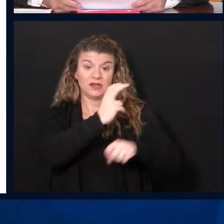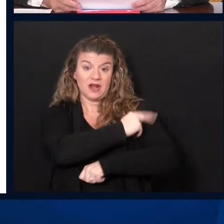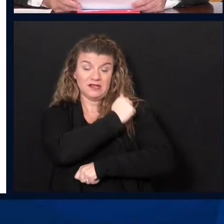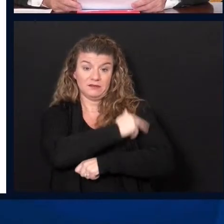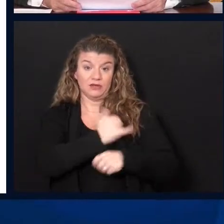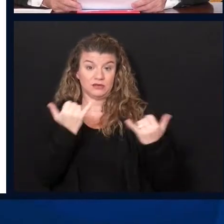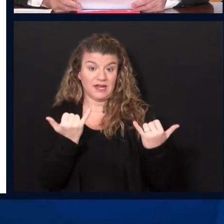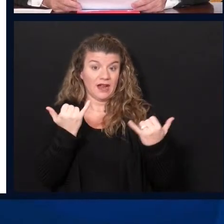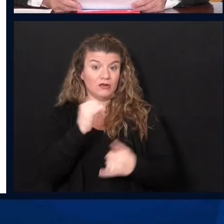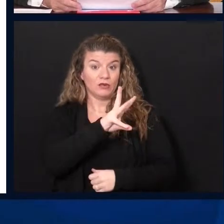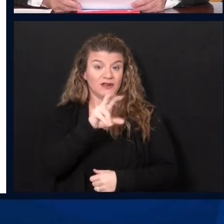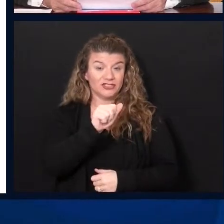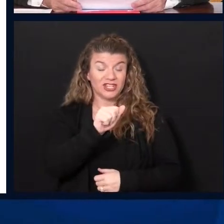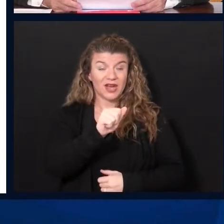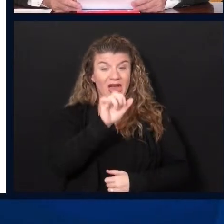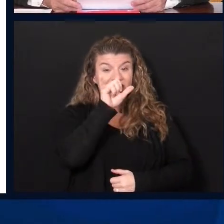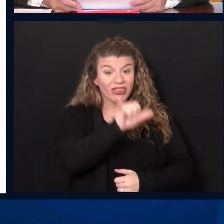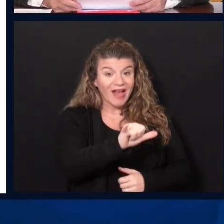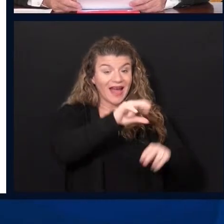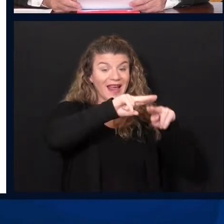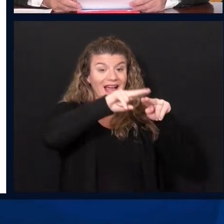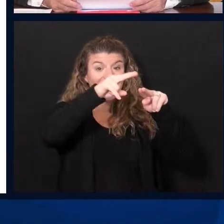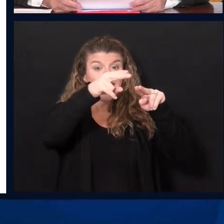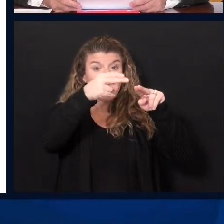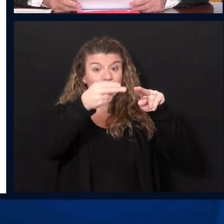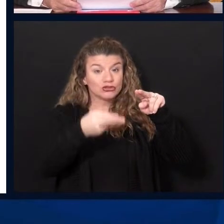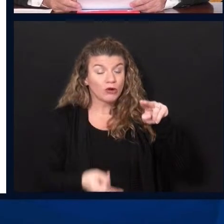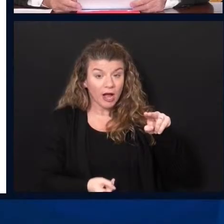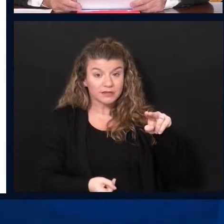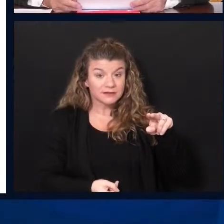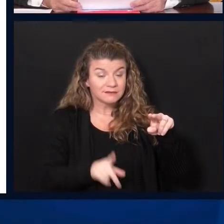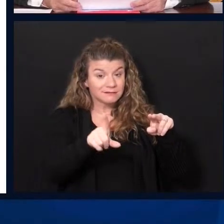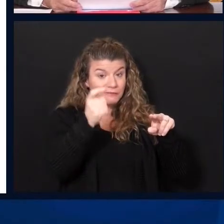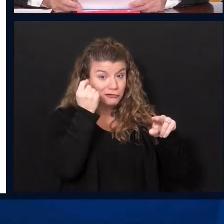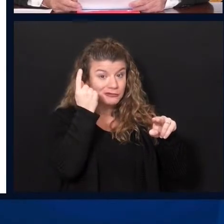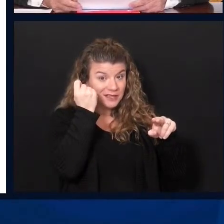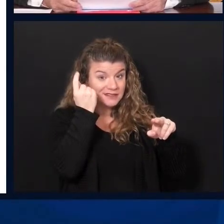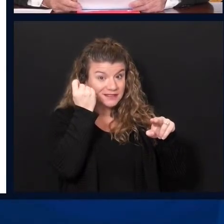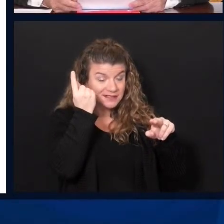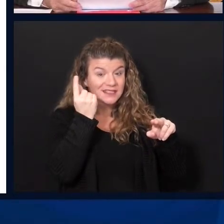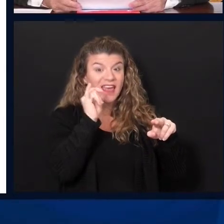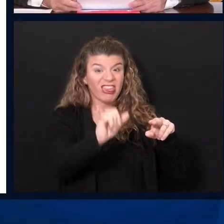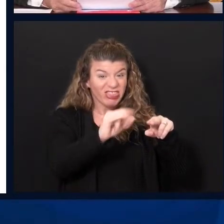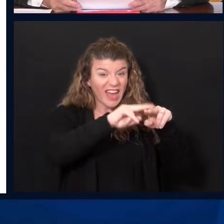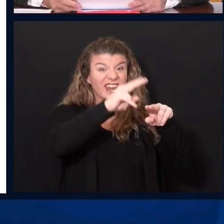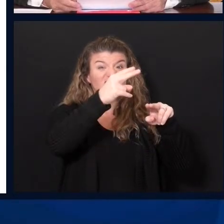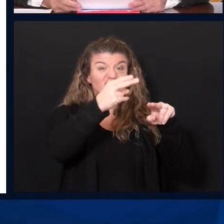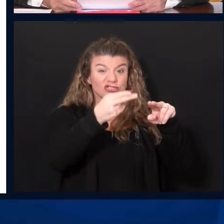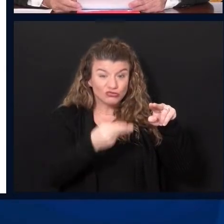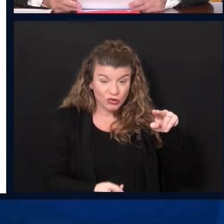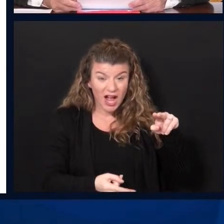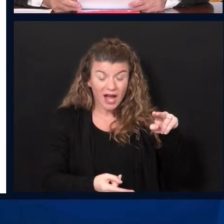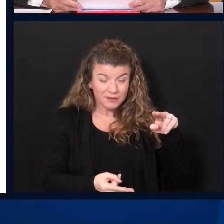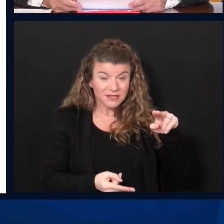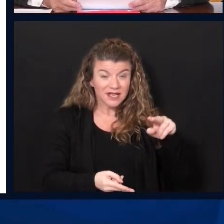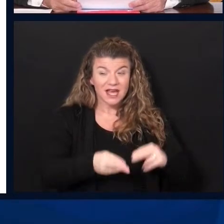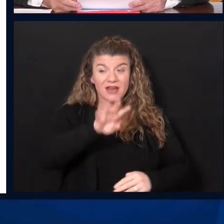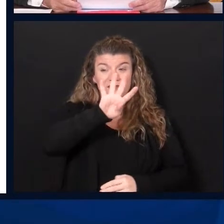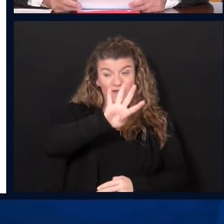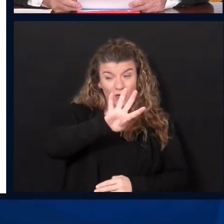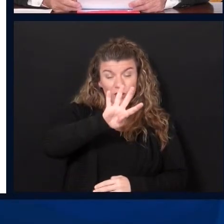Virginia. That has dropped, and get this really good, That has dropped by